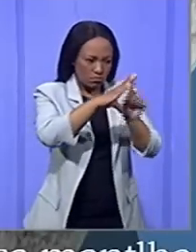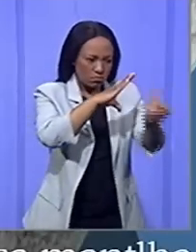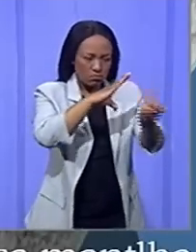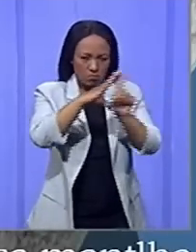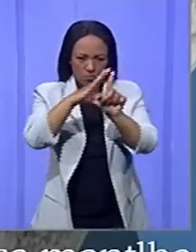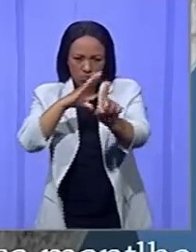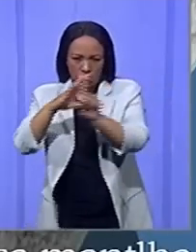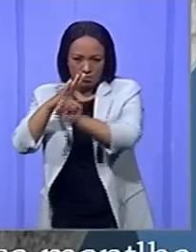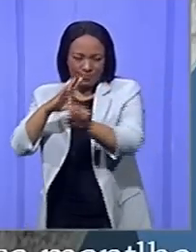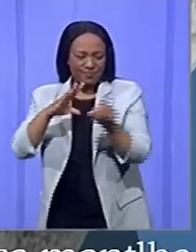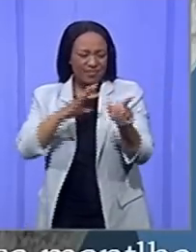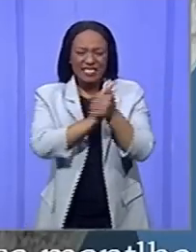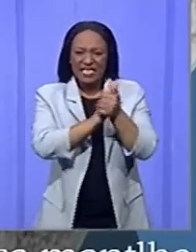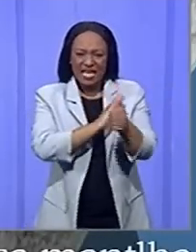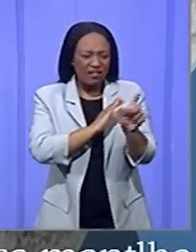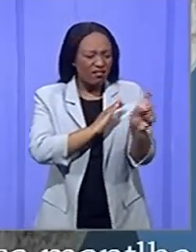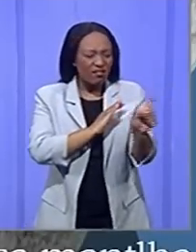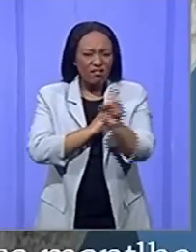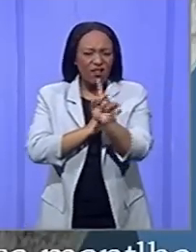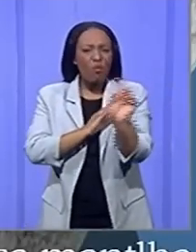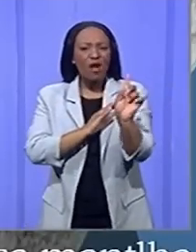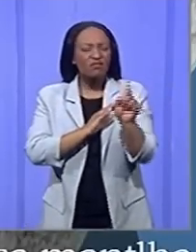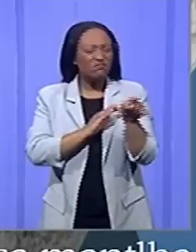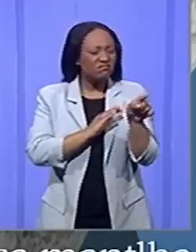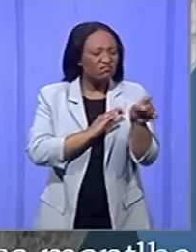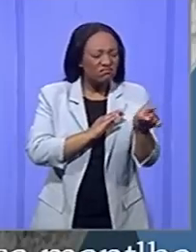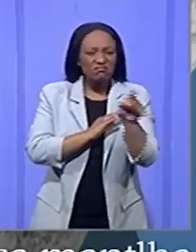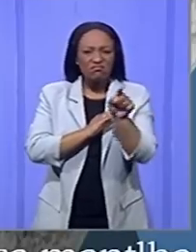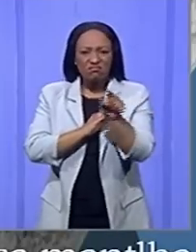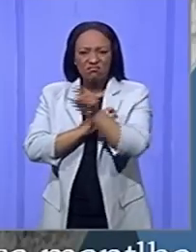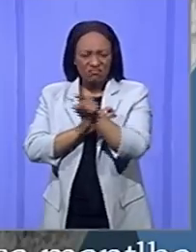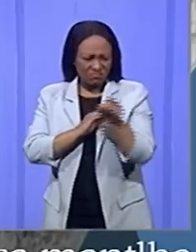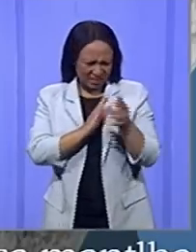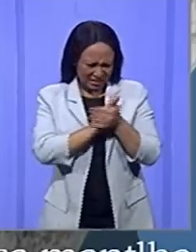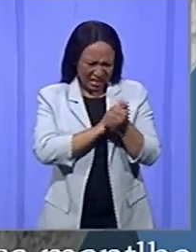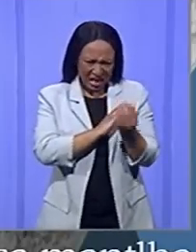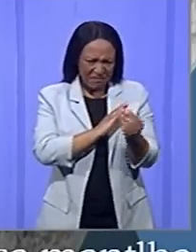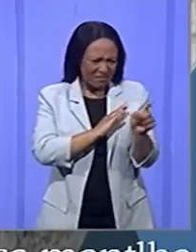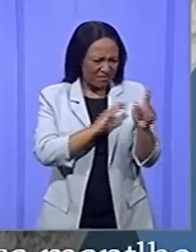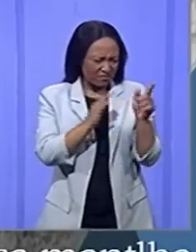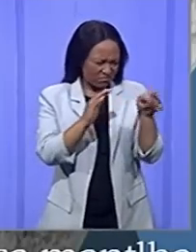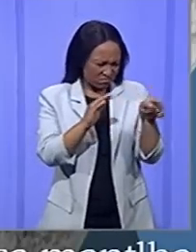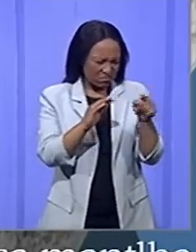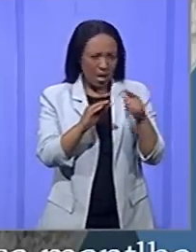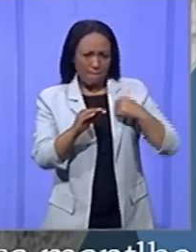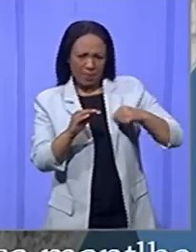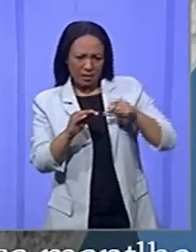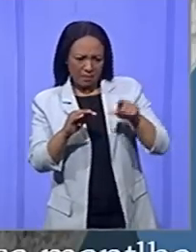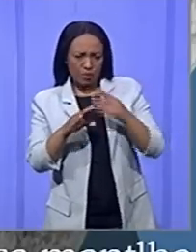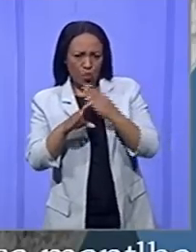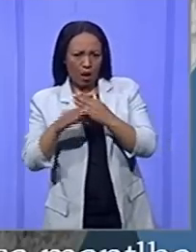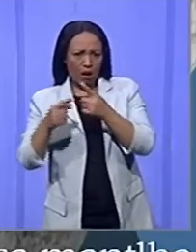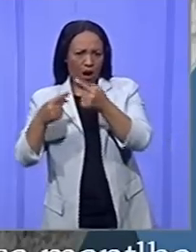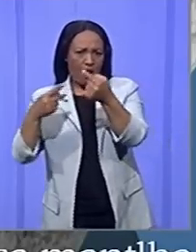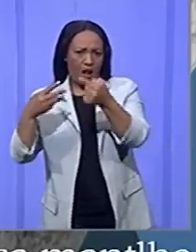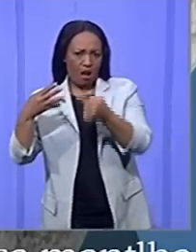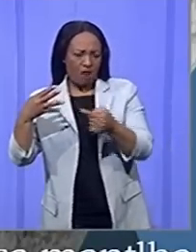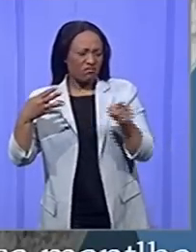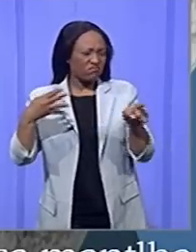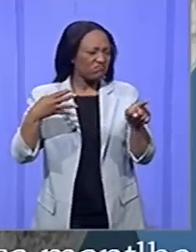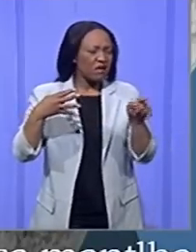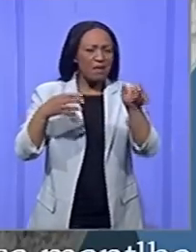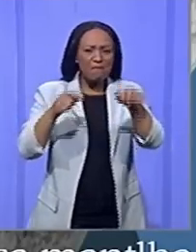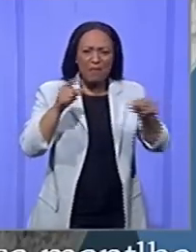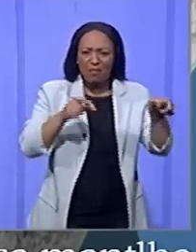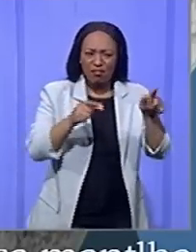hore ba tla kgona ba na le bokgoni ba o ka phethahatsa se dimasepala di tshwantseng di sietse mme sena re o santse o